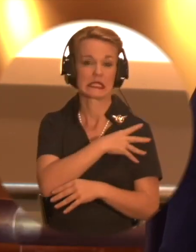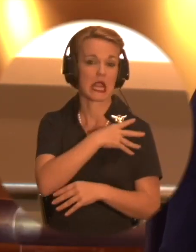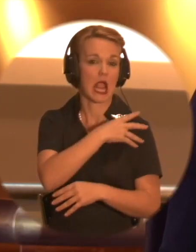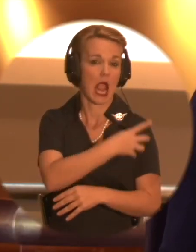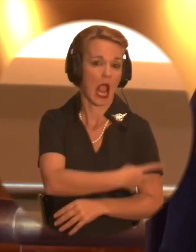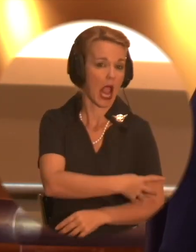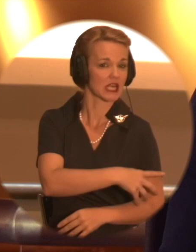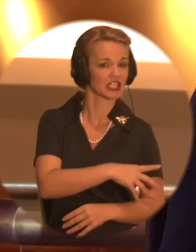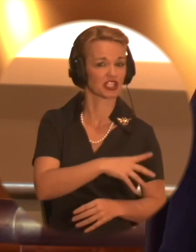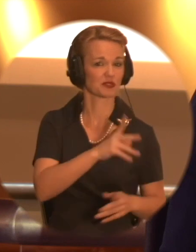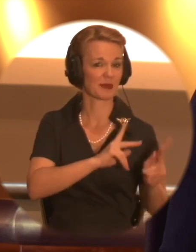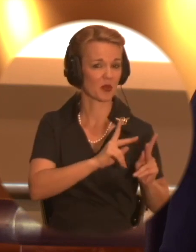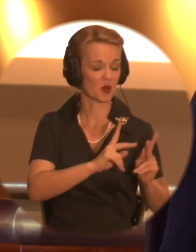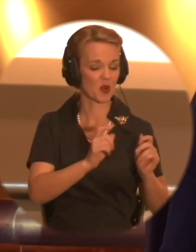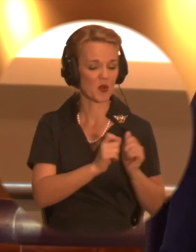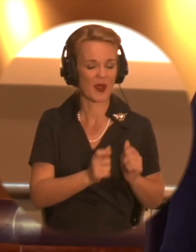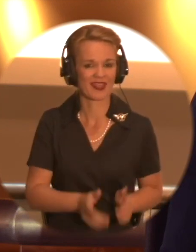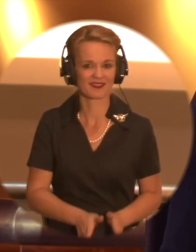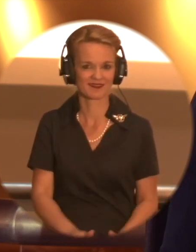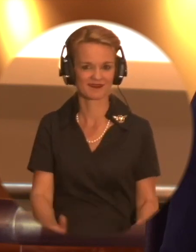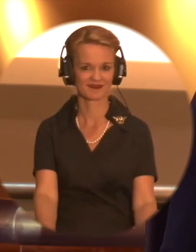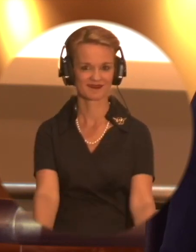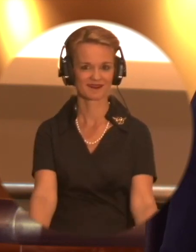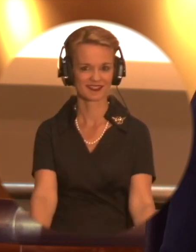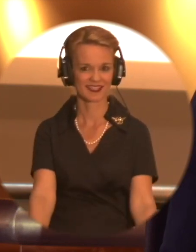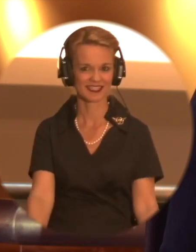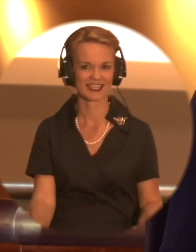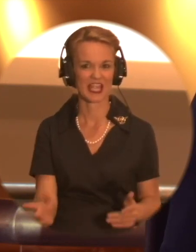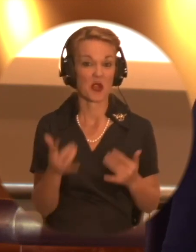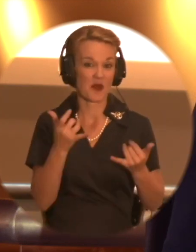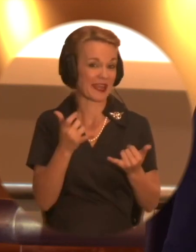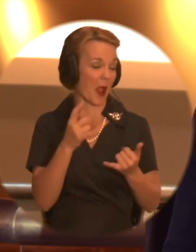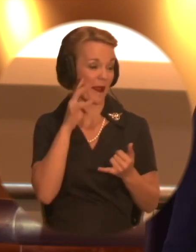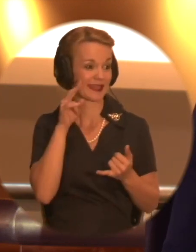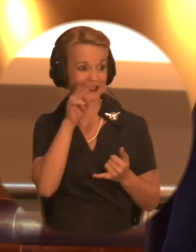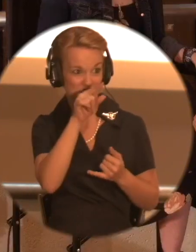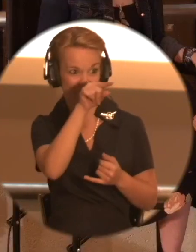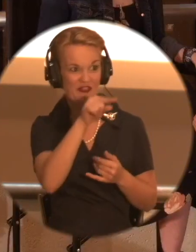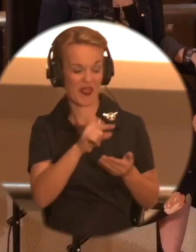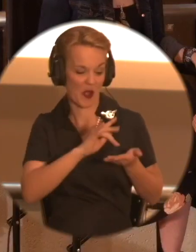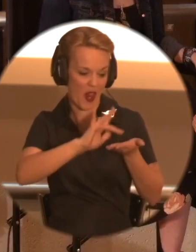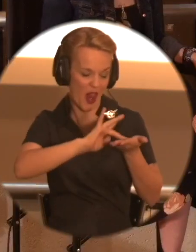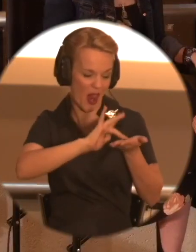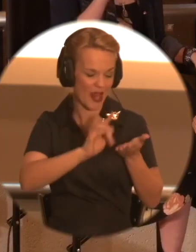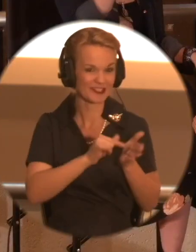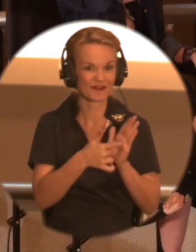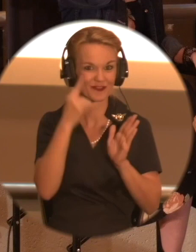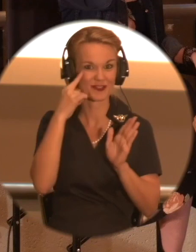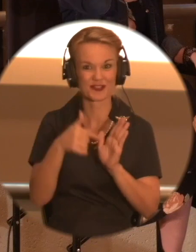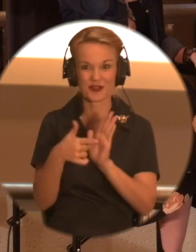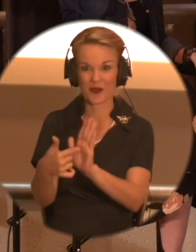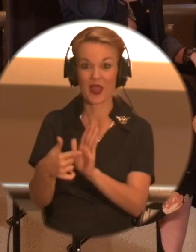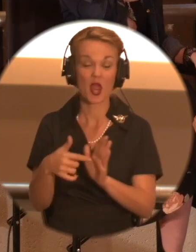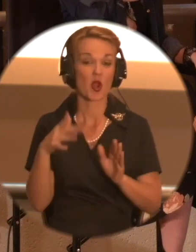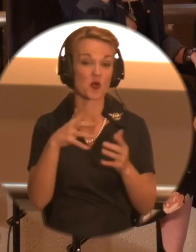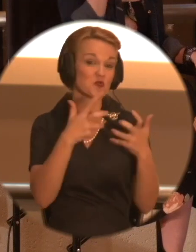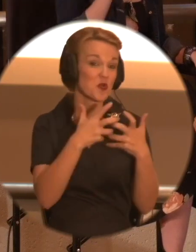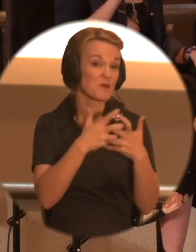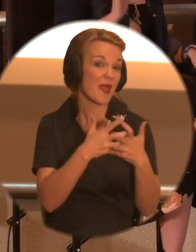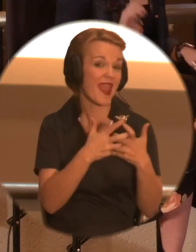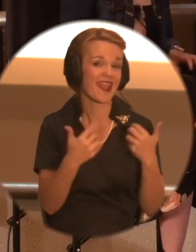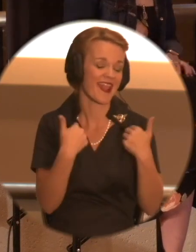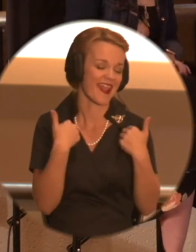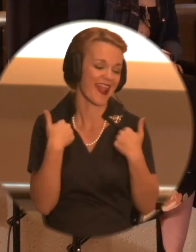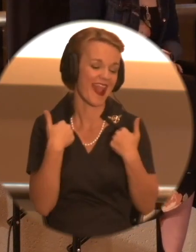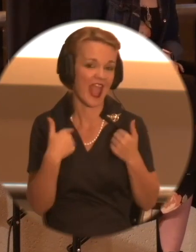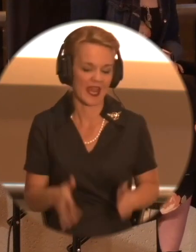No! So after the camera, she's already prepping pictures. I can see it in her phone right now. We're talking full kilts. Her roommate Amy made all this by